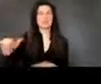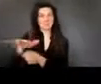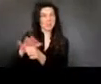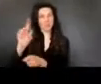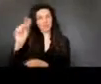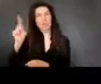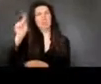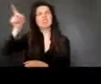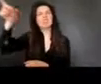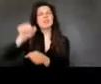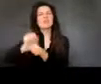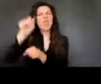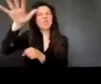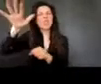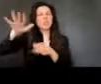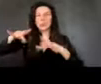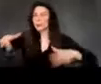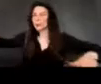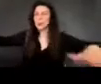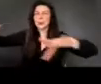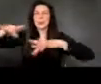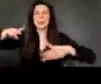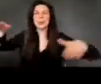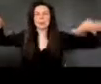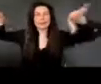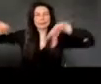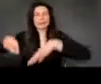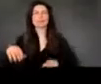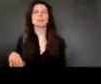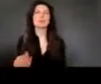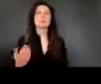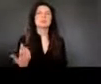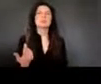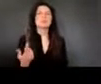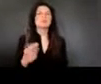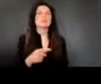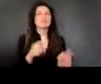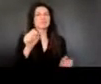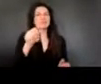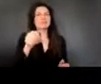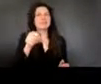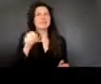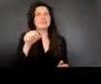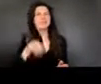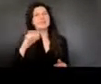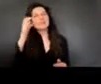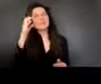So yeah, I really like this idea of the palimpsest. That's been nice to think along with. It really speaks to this sense of